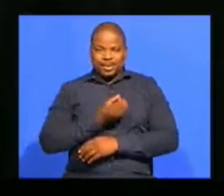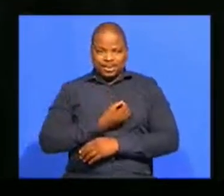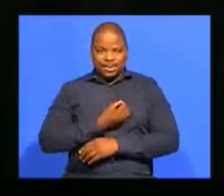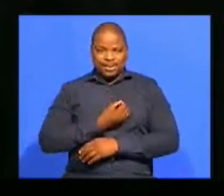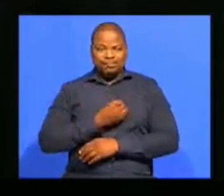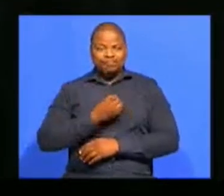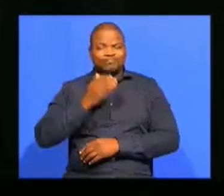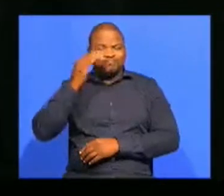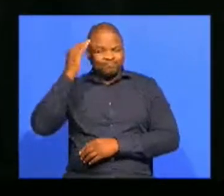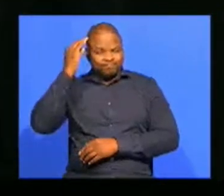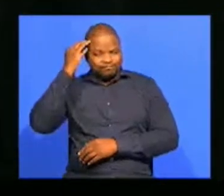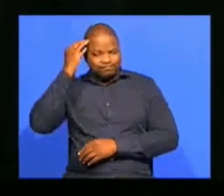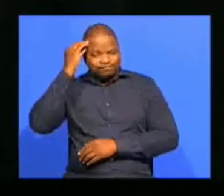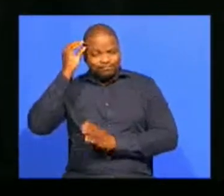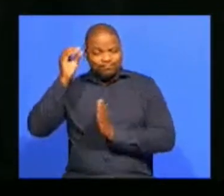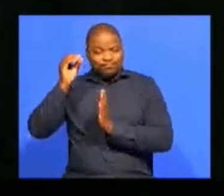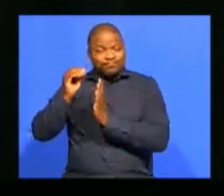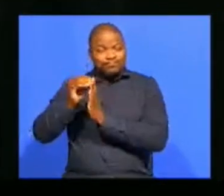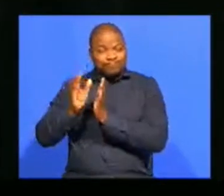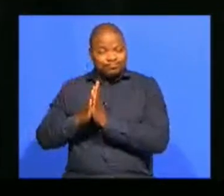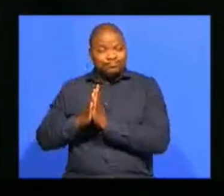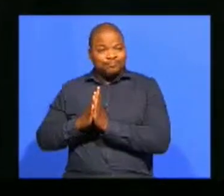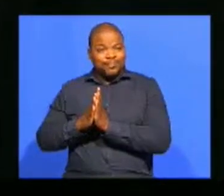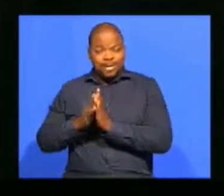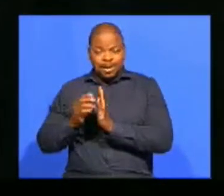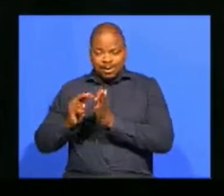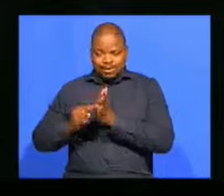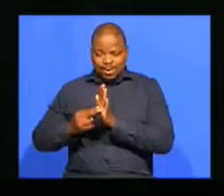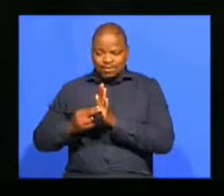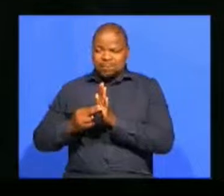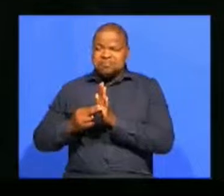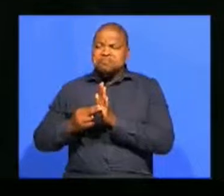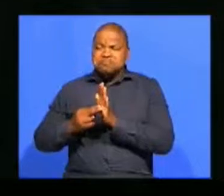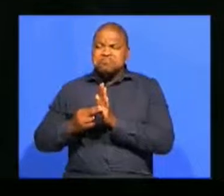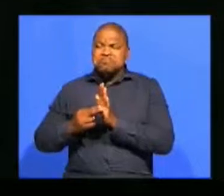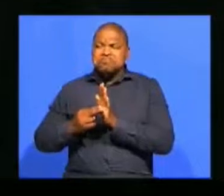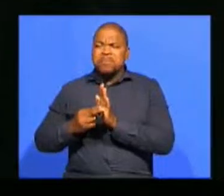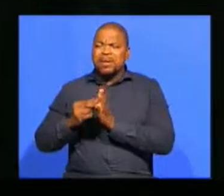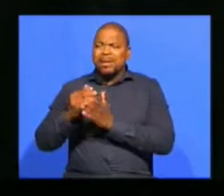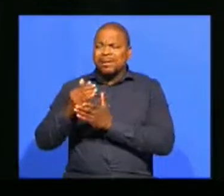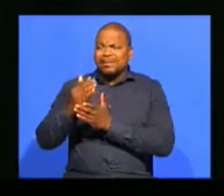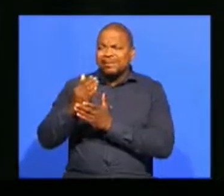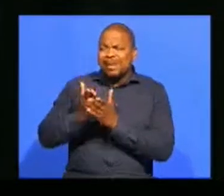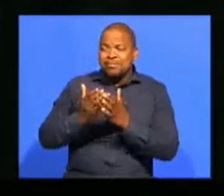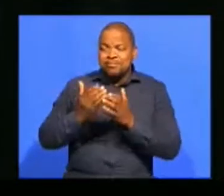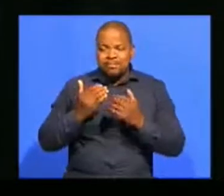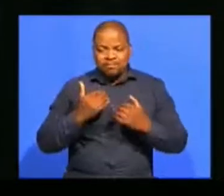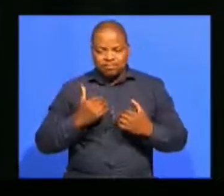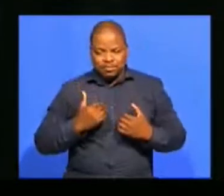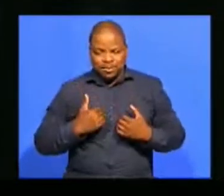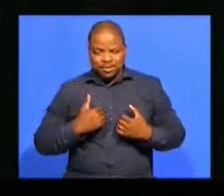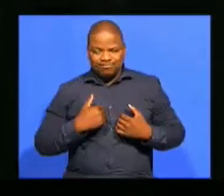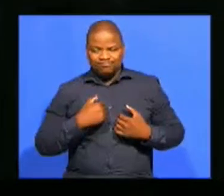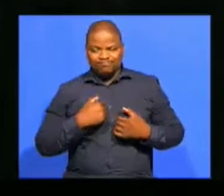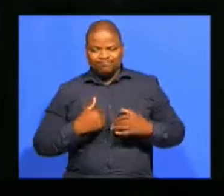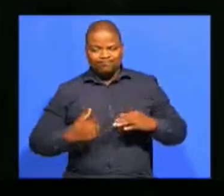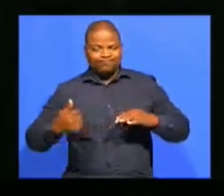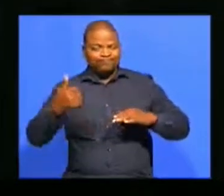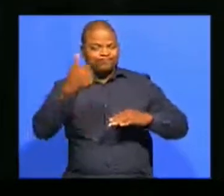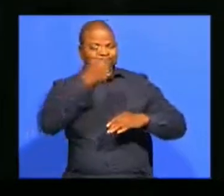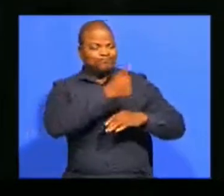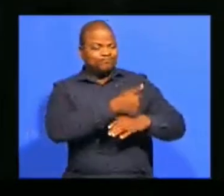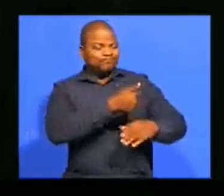again recognize that it would seem curious that there are some who appoint